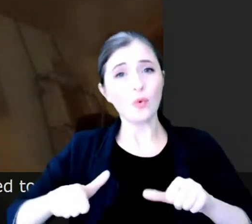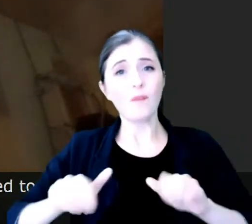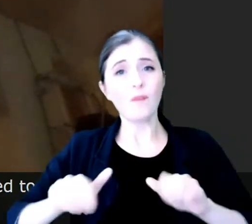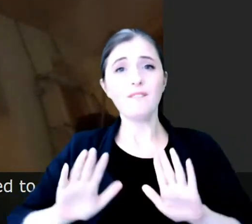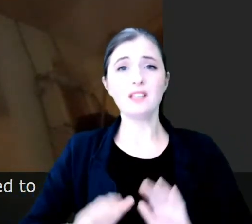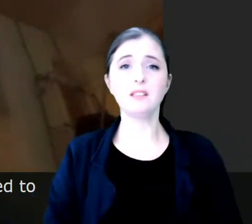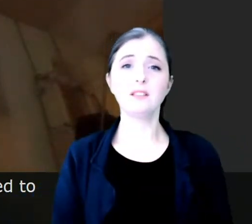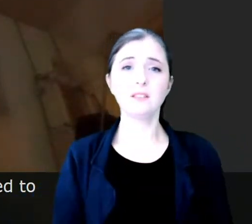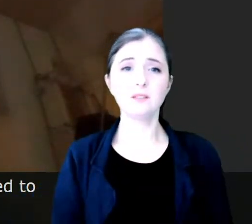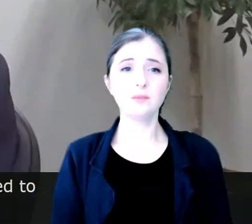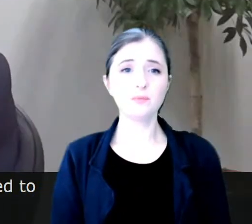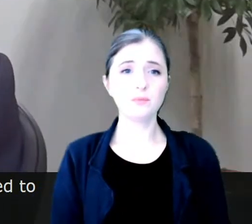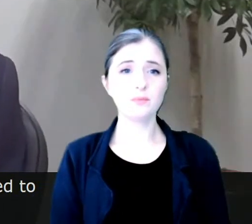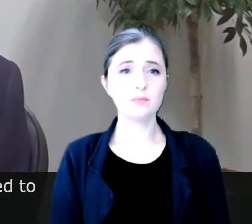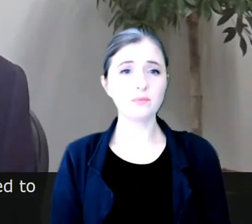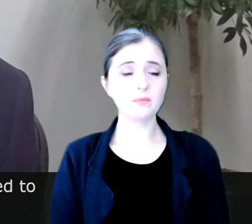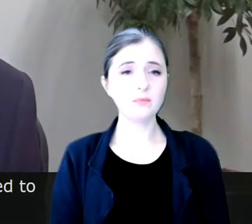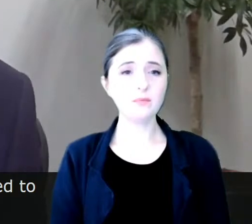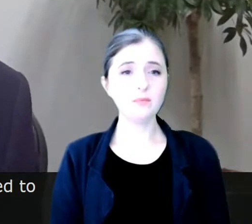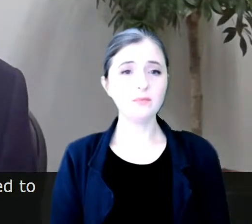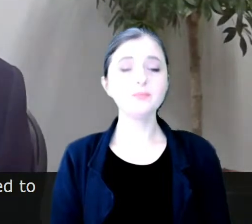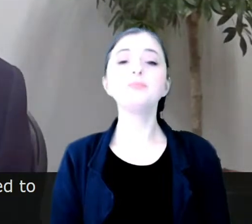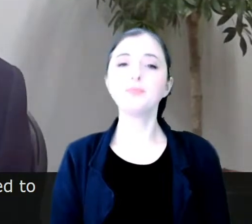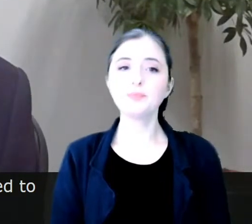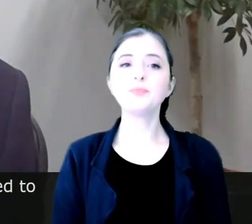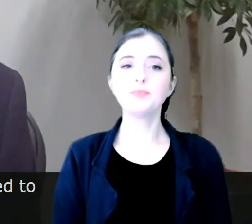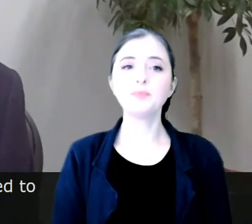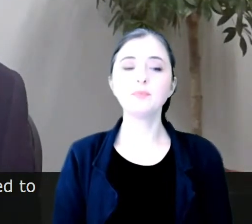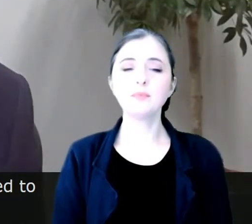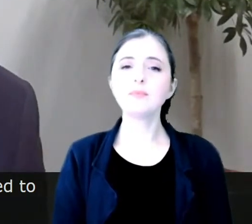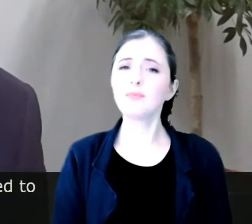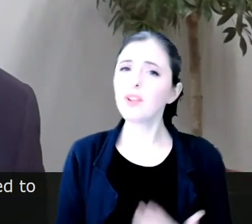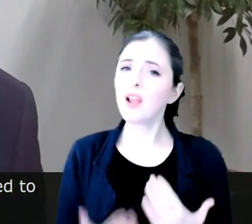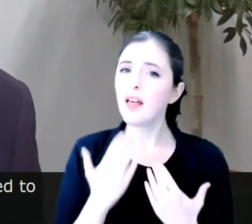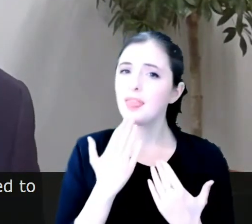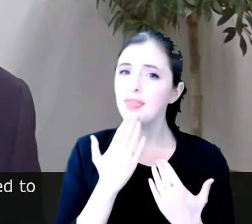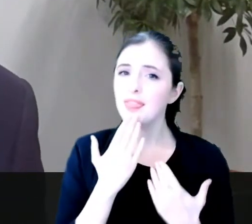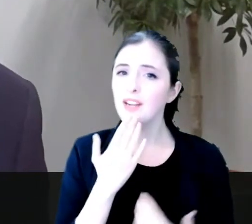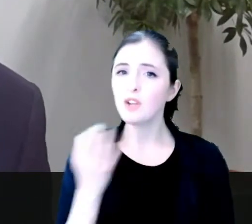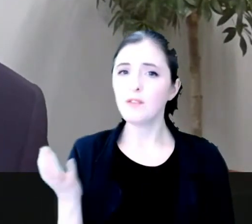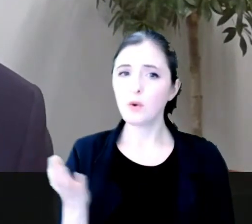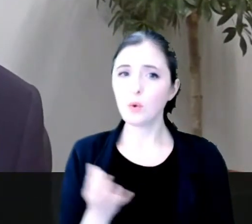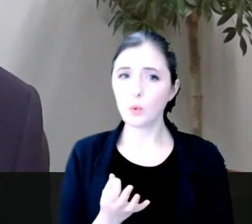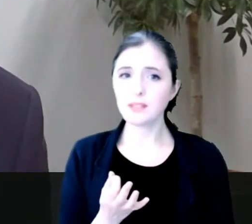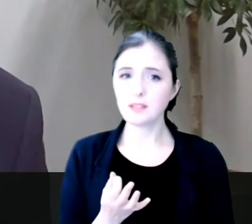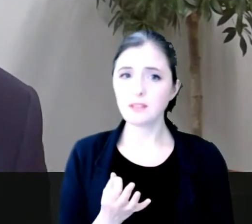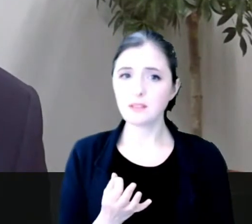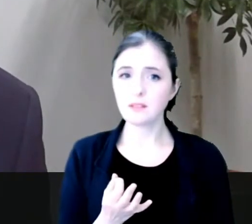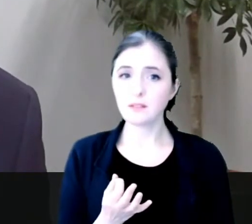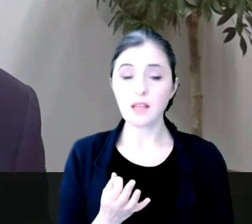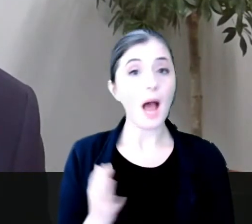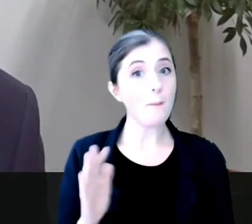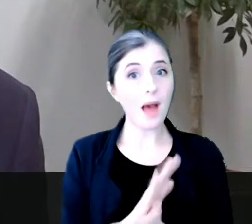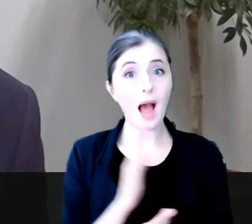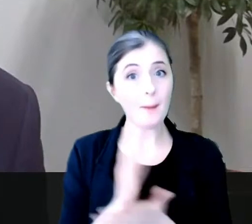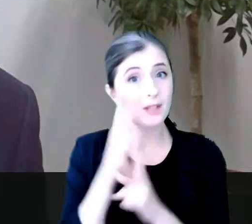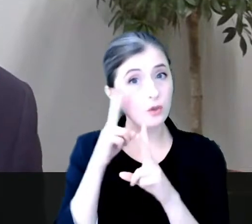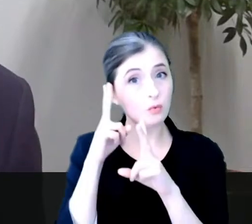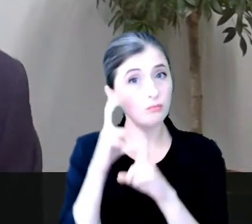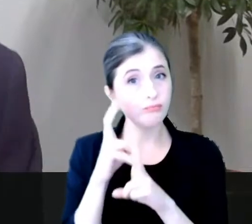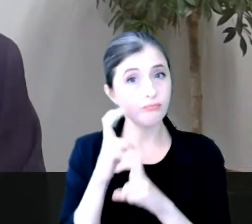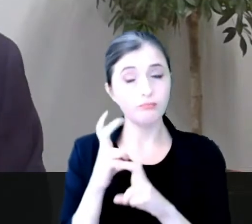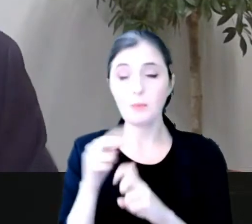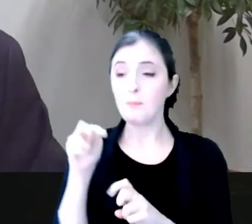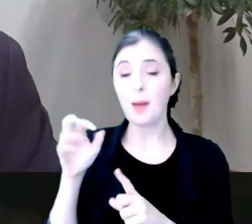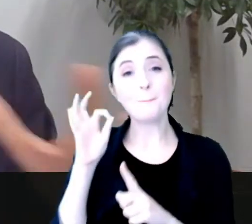Mr. Mayor. Okay, Jackie, thank you for your question. I'm really happy to look into the particular plans in